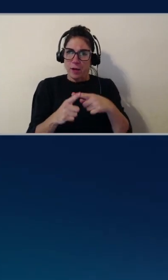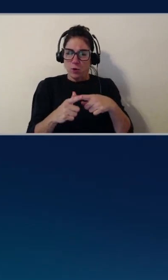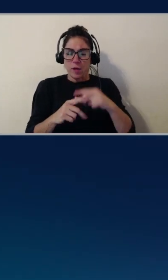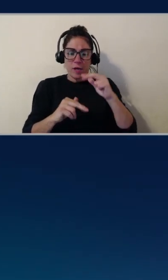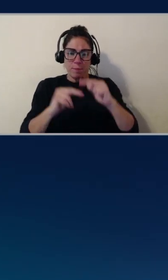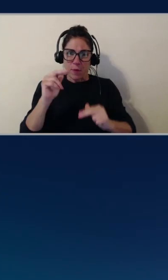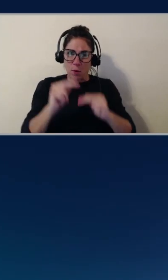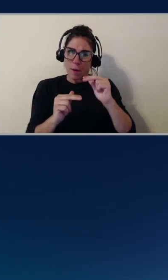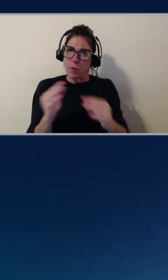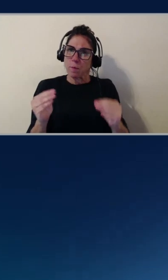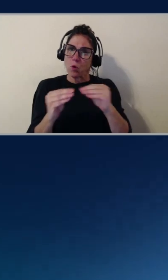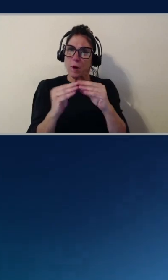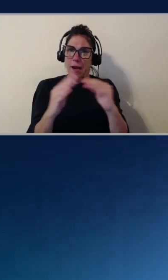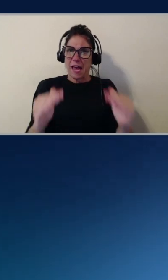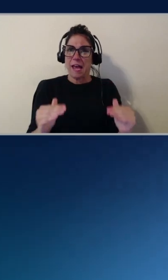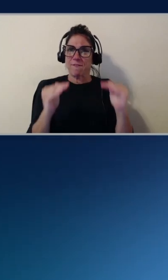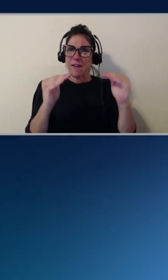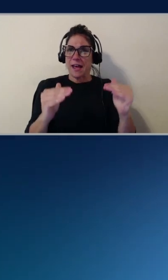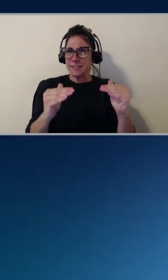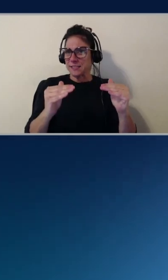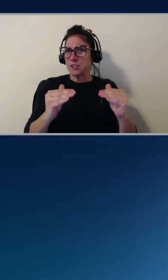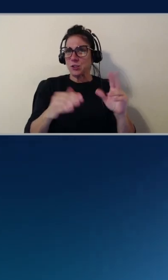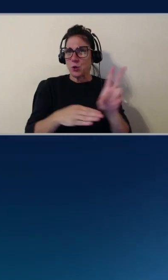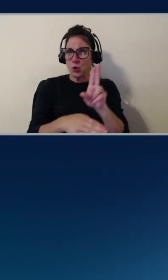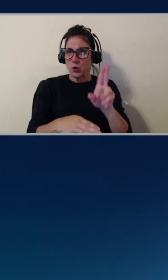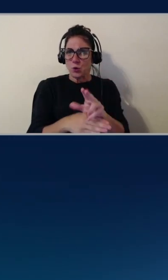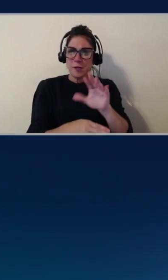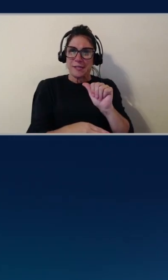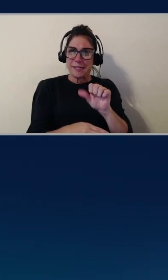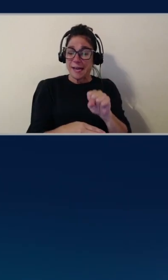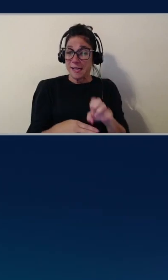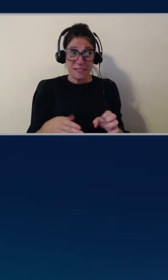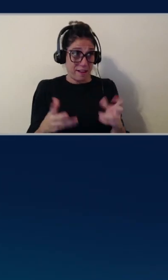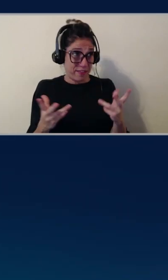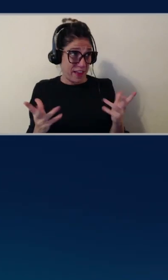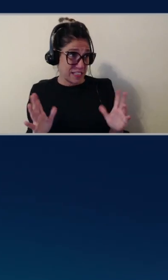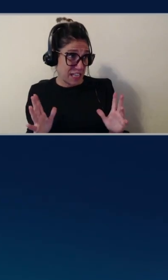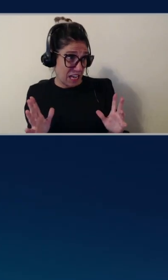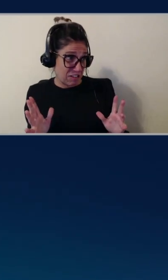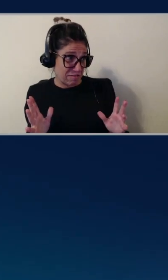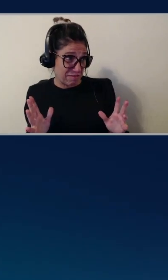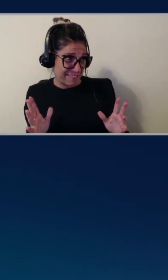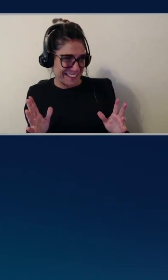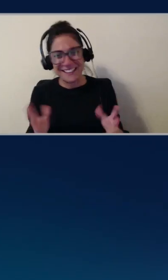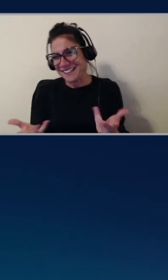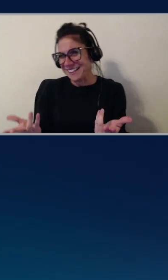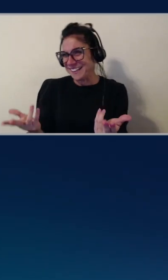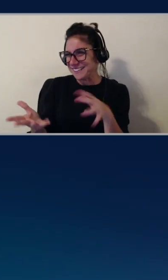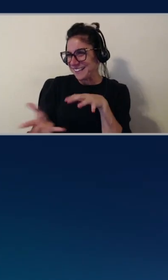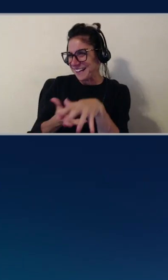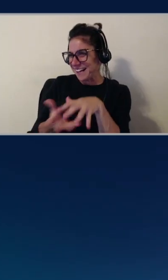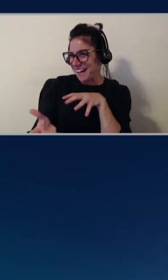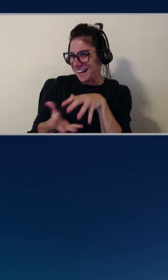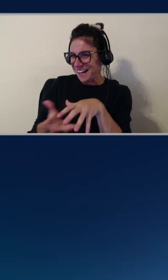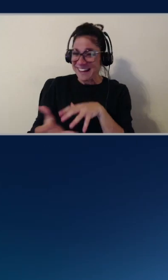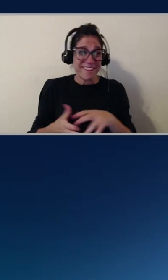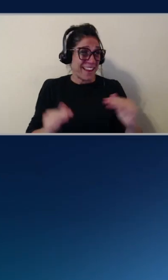cases. That's it. That's it? Yeah, what? Okay, Mic that's drop. fair. Yeah. That's